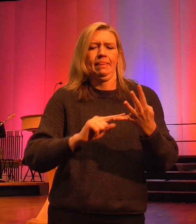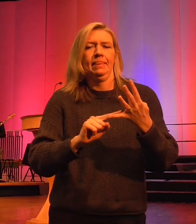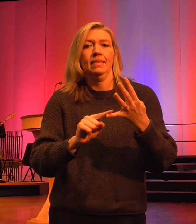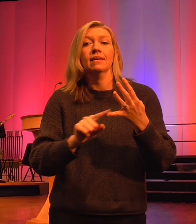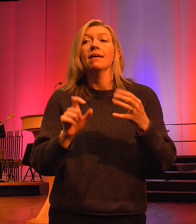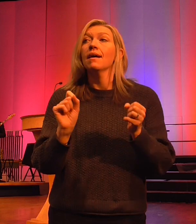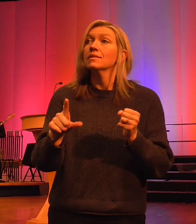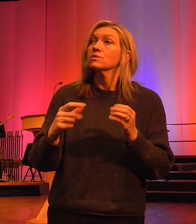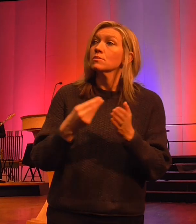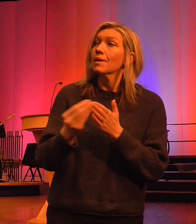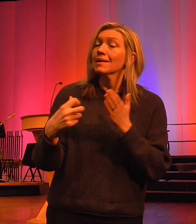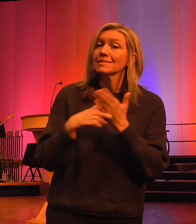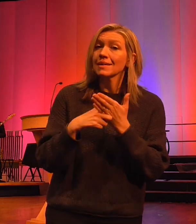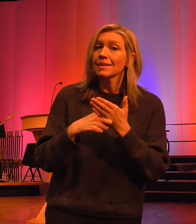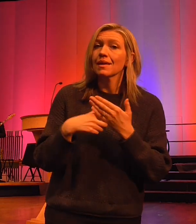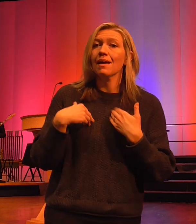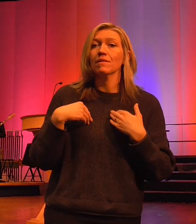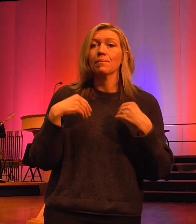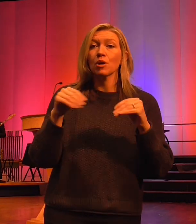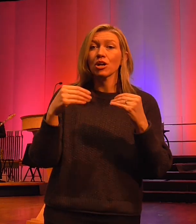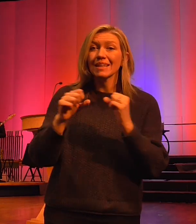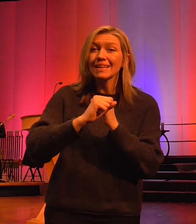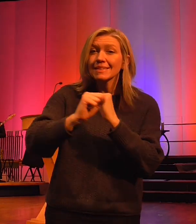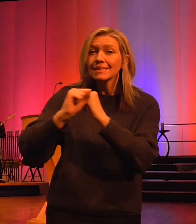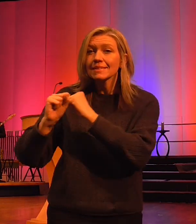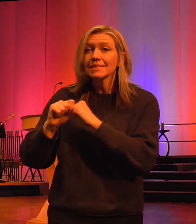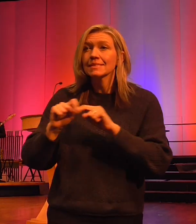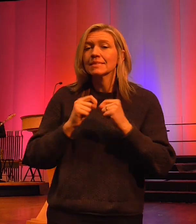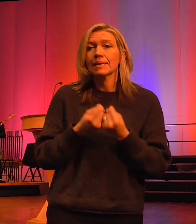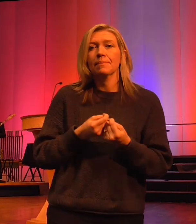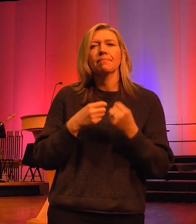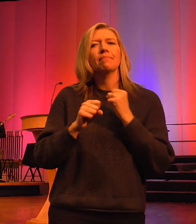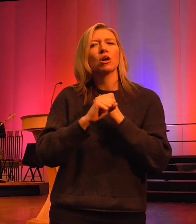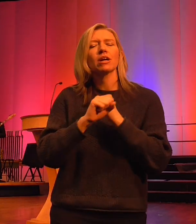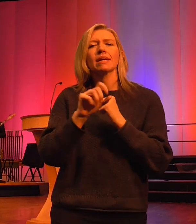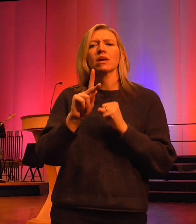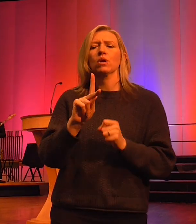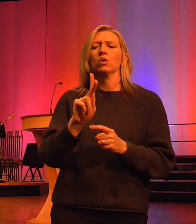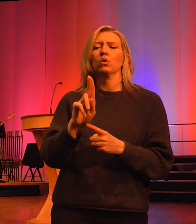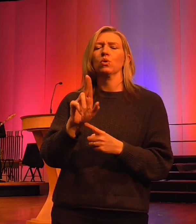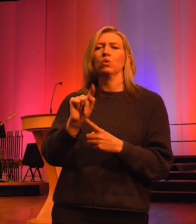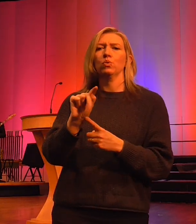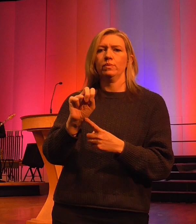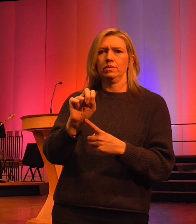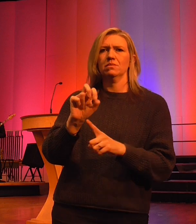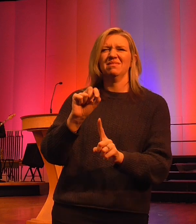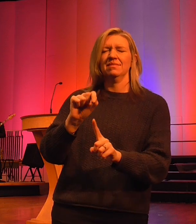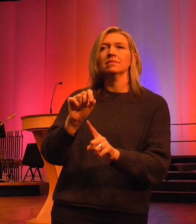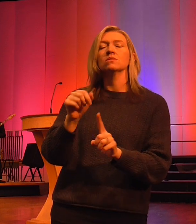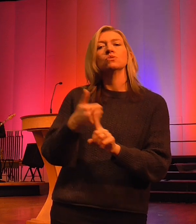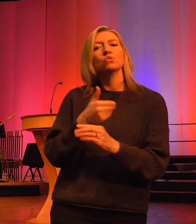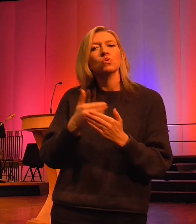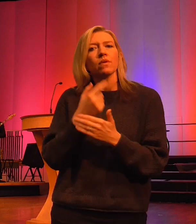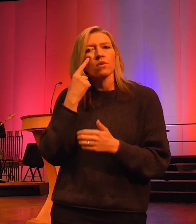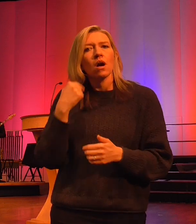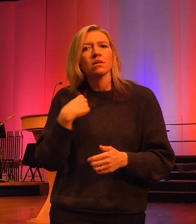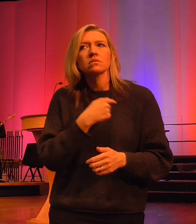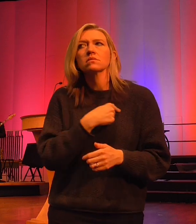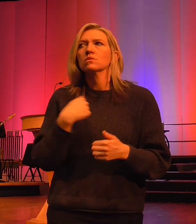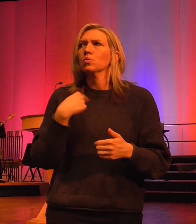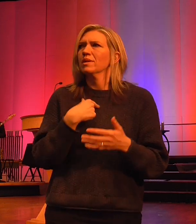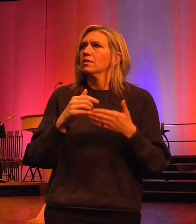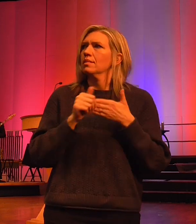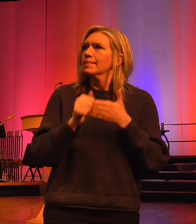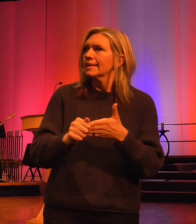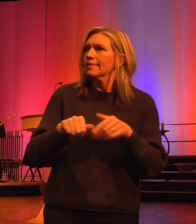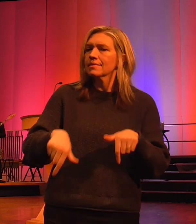we have a great marketing team, and they're going all out to market Coot. I know he's kind of new to some of us. We are ambassadors for this event, so if you